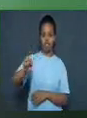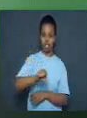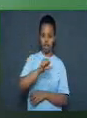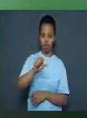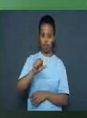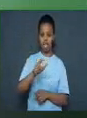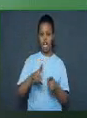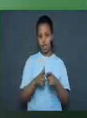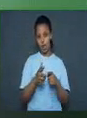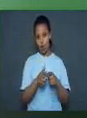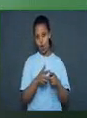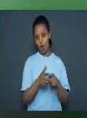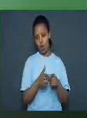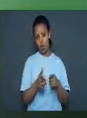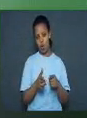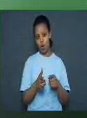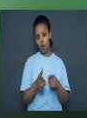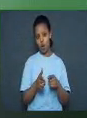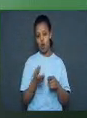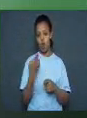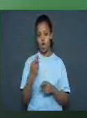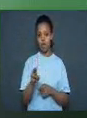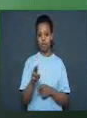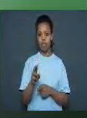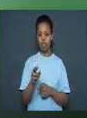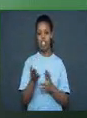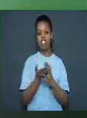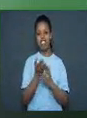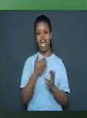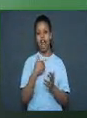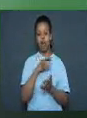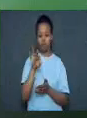injera, dabokolo, and wat,